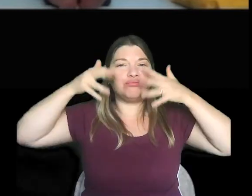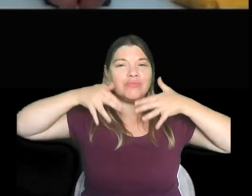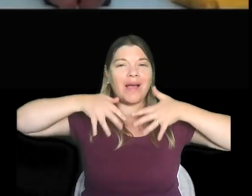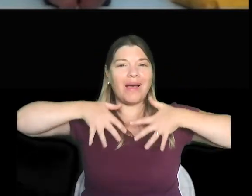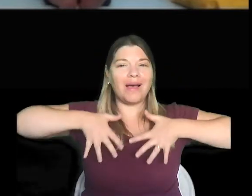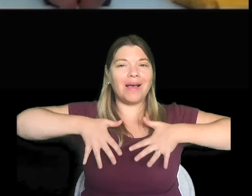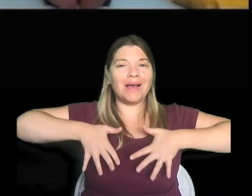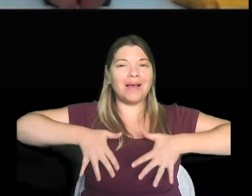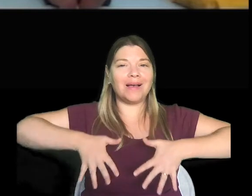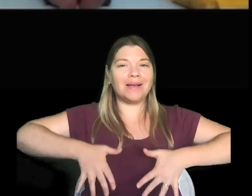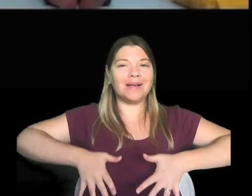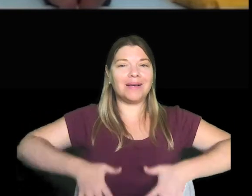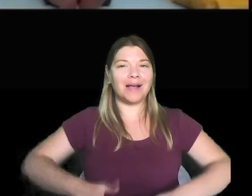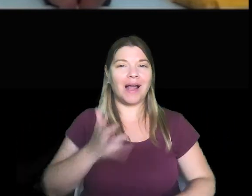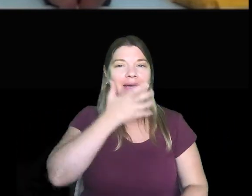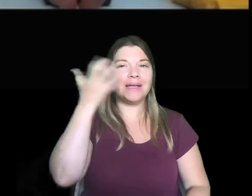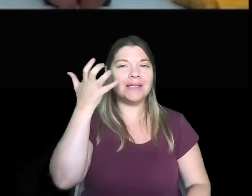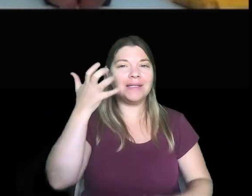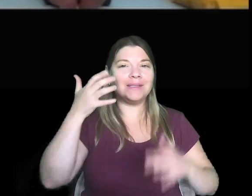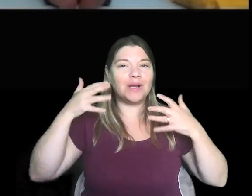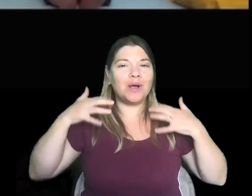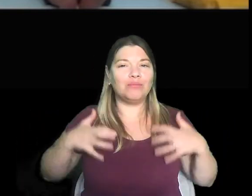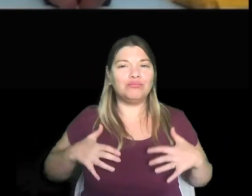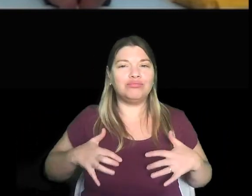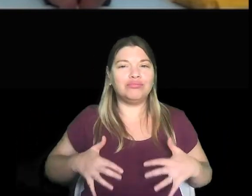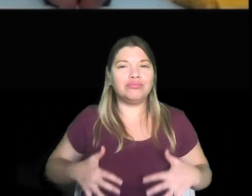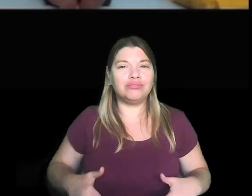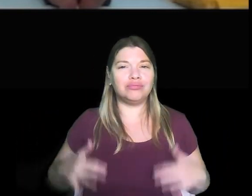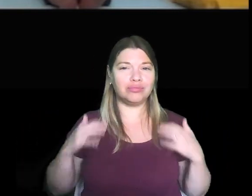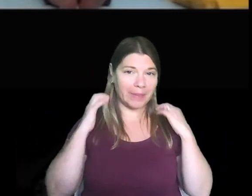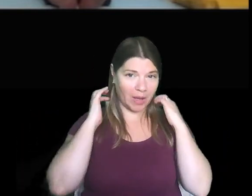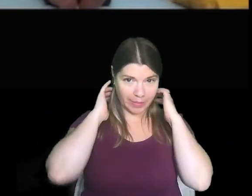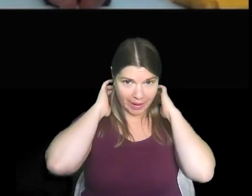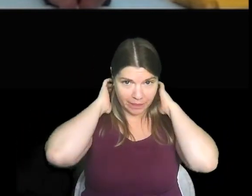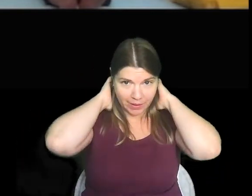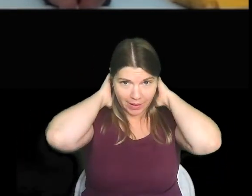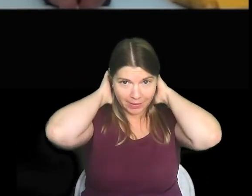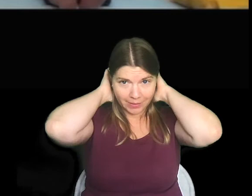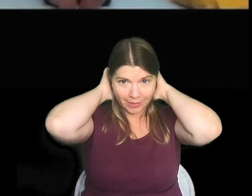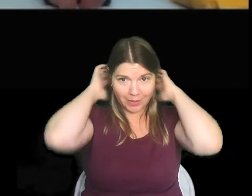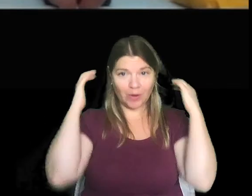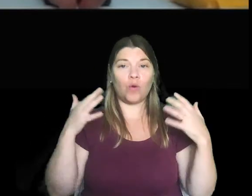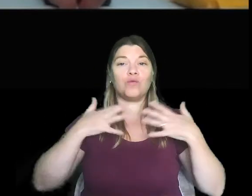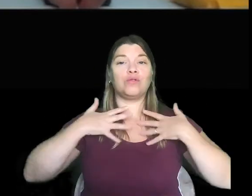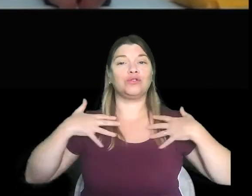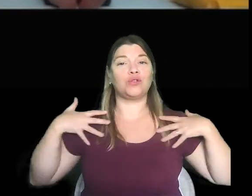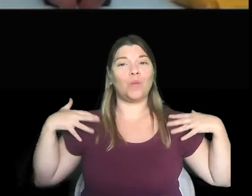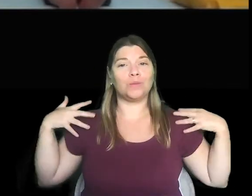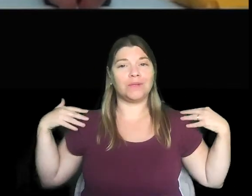A prickly heat climbing up the back of your neck or across your shoulder.